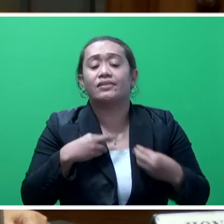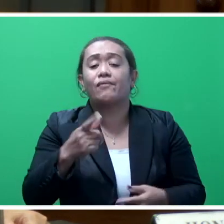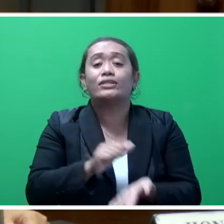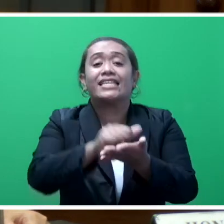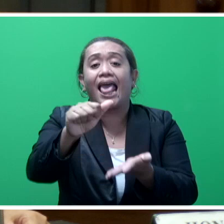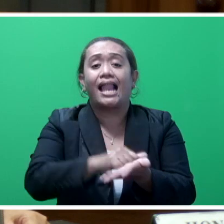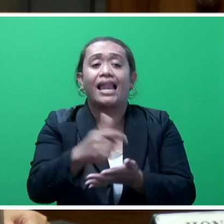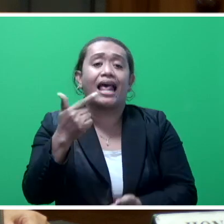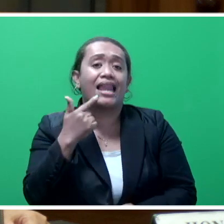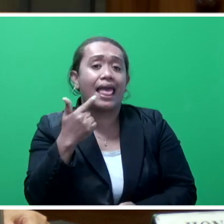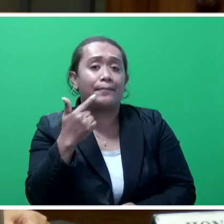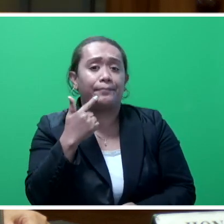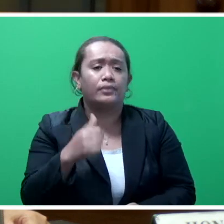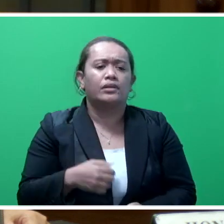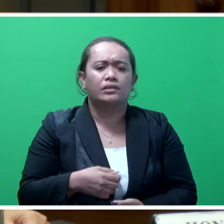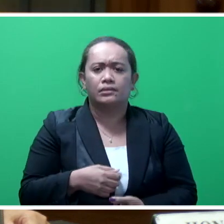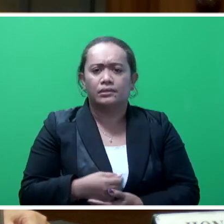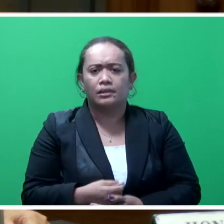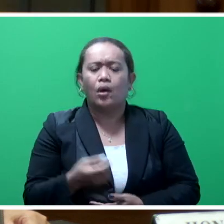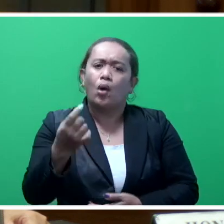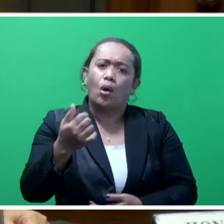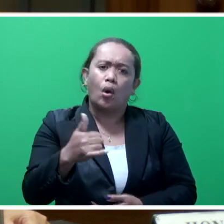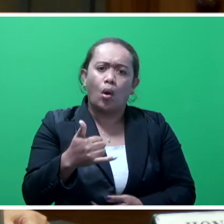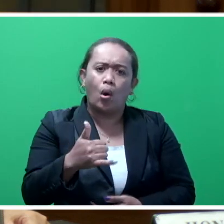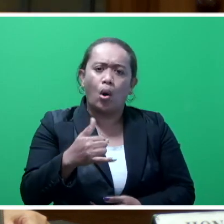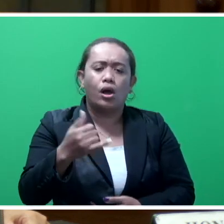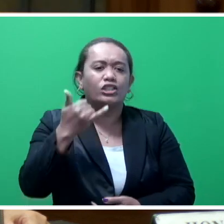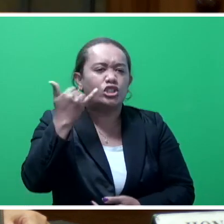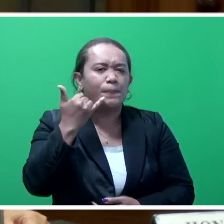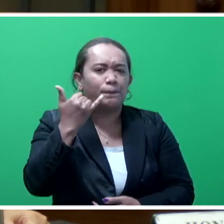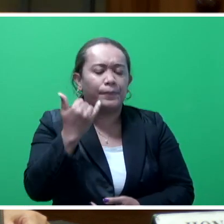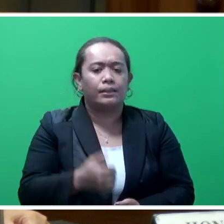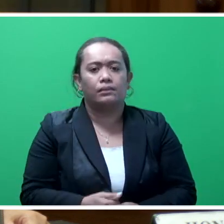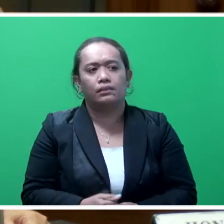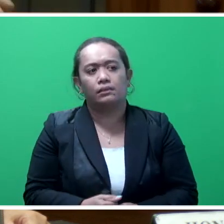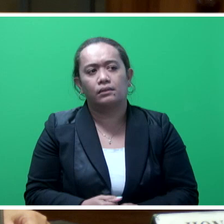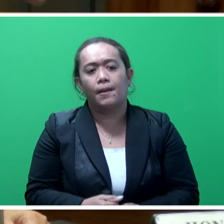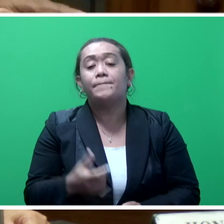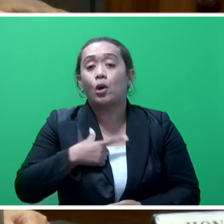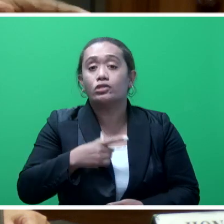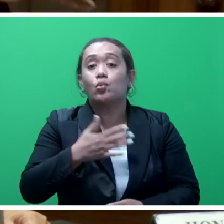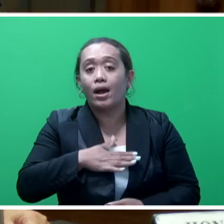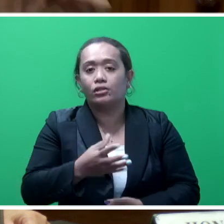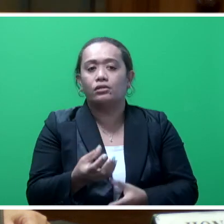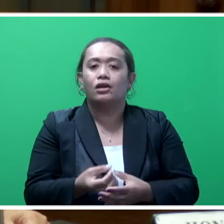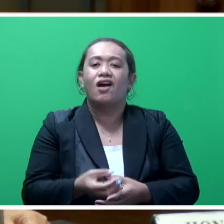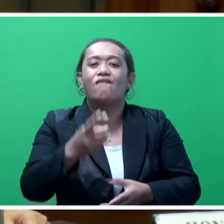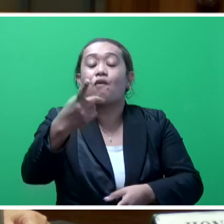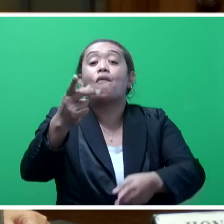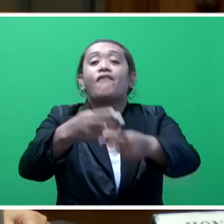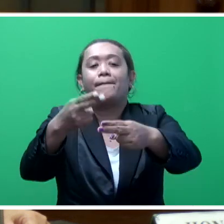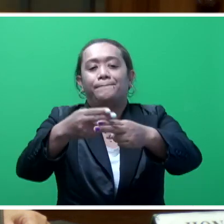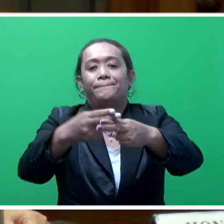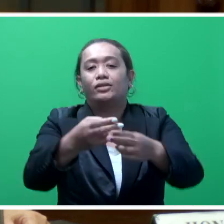sector, then we will need to have, a large farm who will have a, part of the supply chain to the